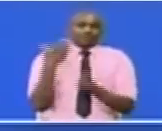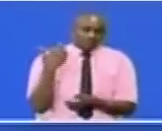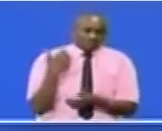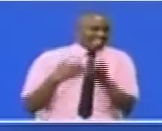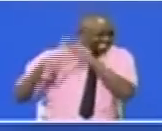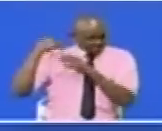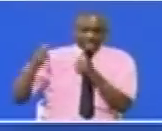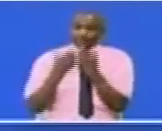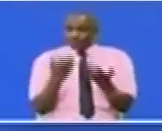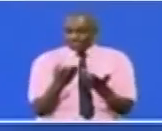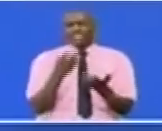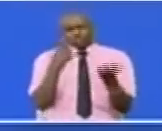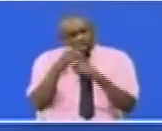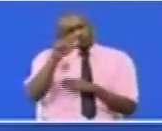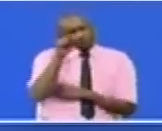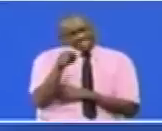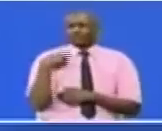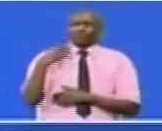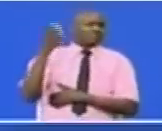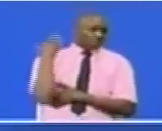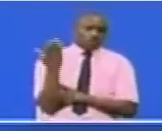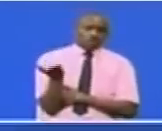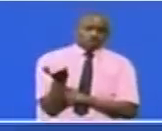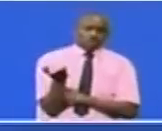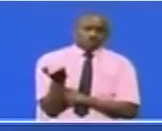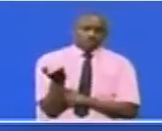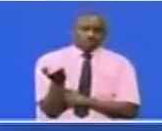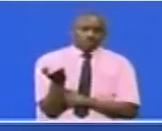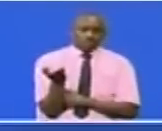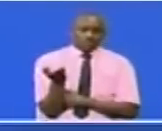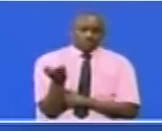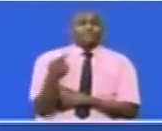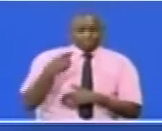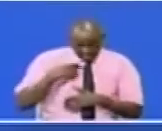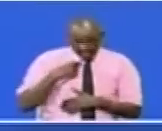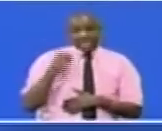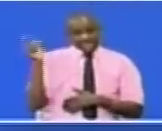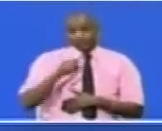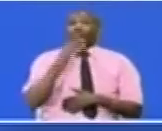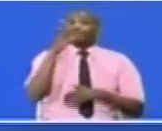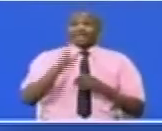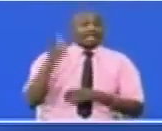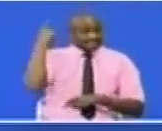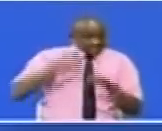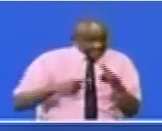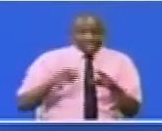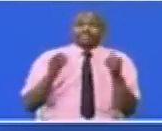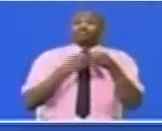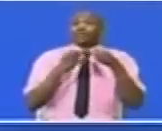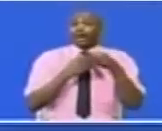This thing I've been talking about since when I came to Parliament. I wrote to the Speaker last year, September.